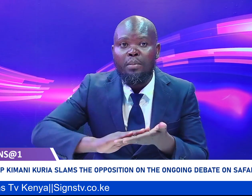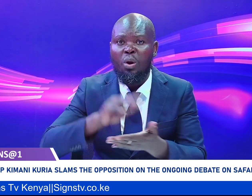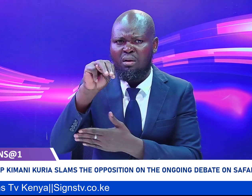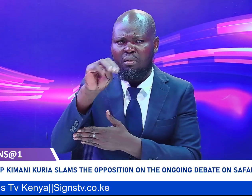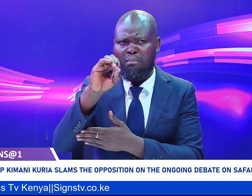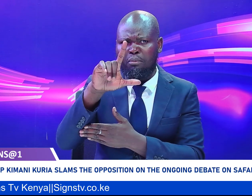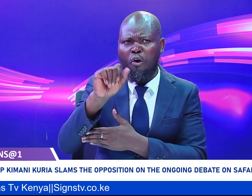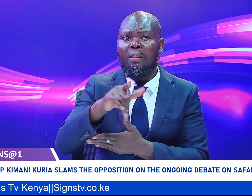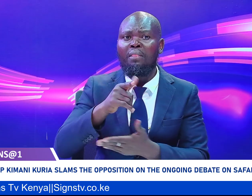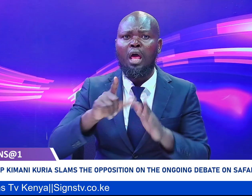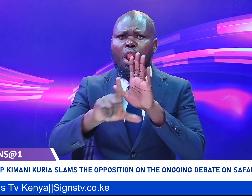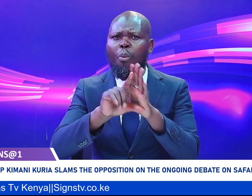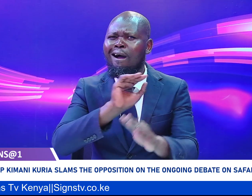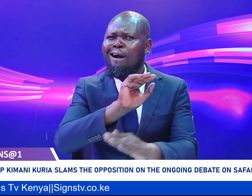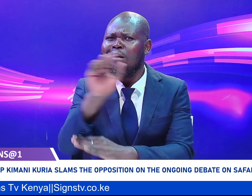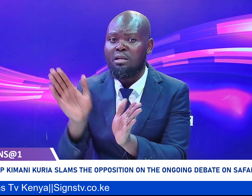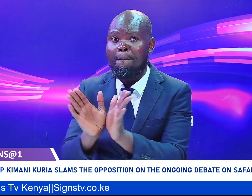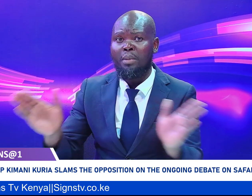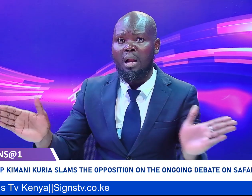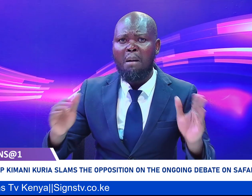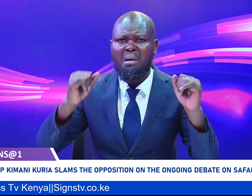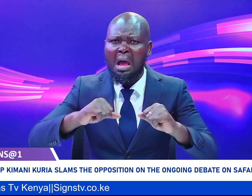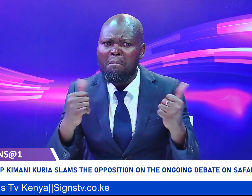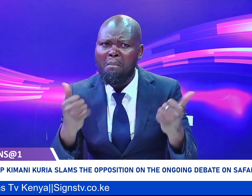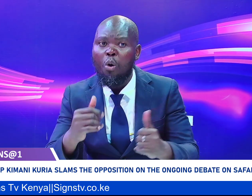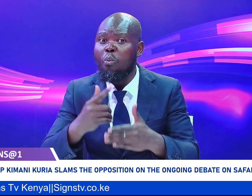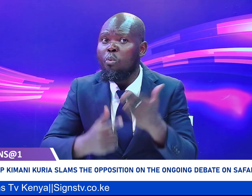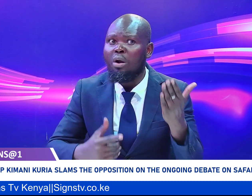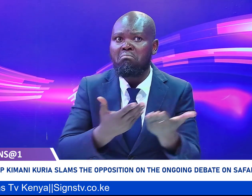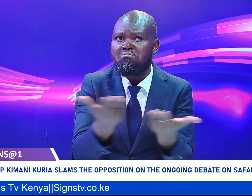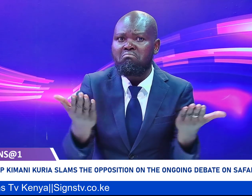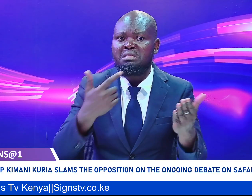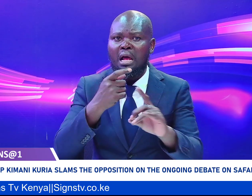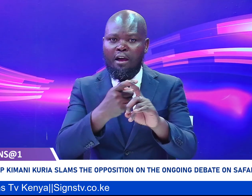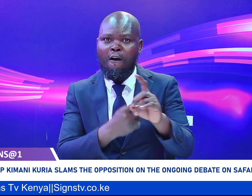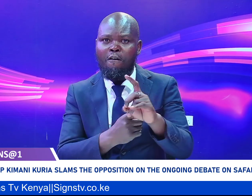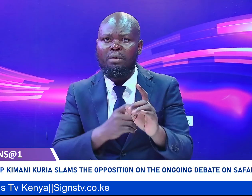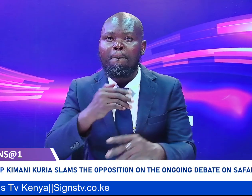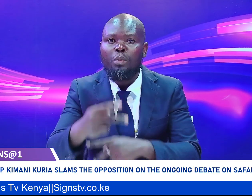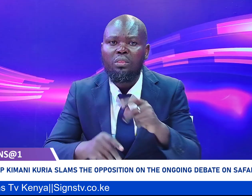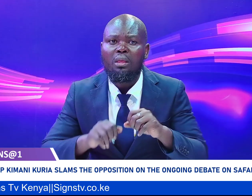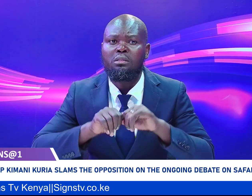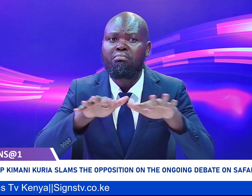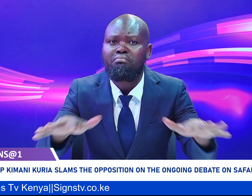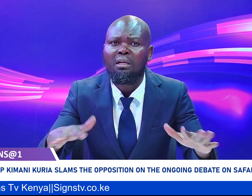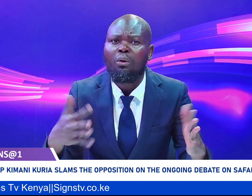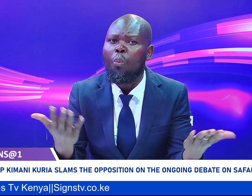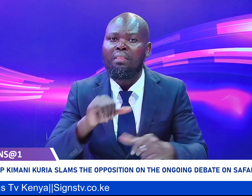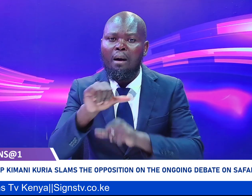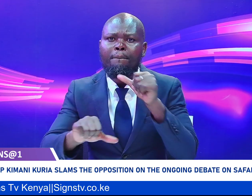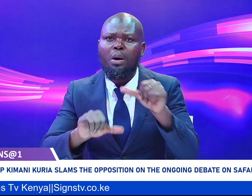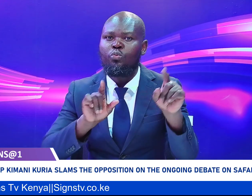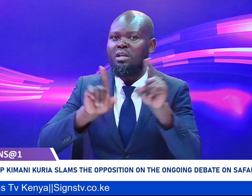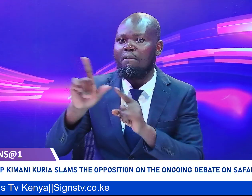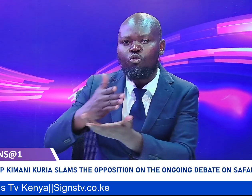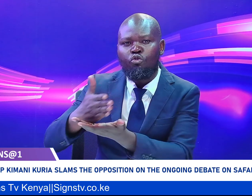Molo, the legislator urged the public to disregard what he termed as propagandists spreading misinformation